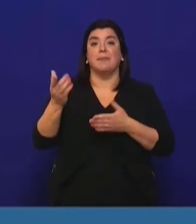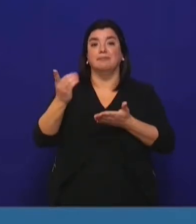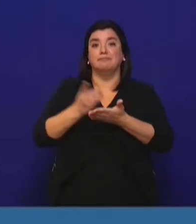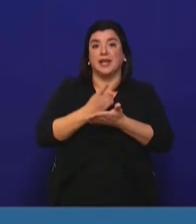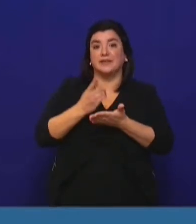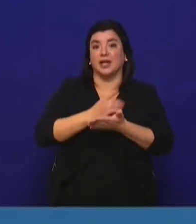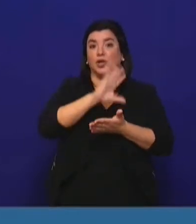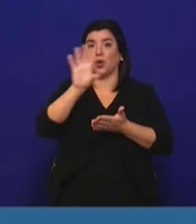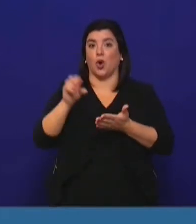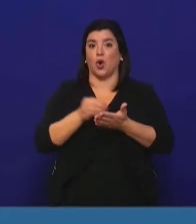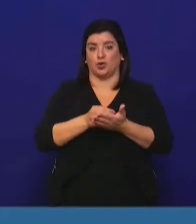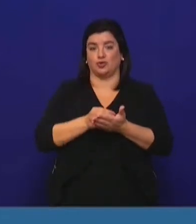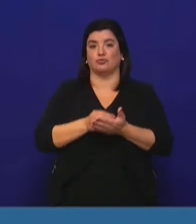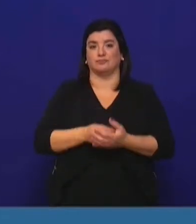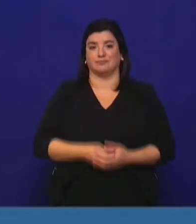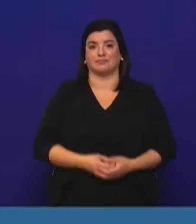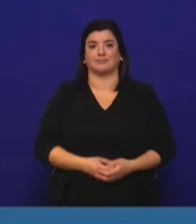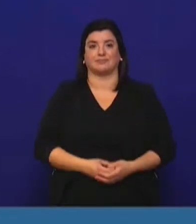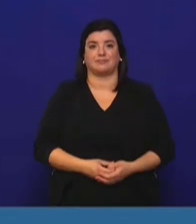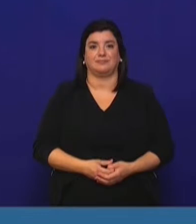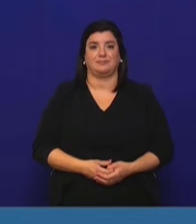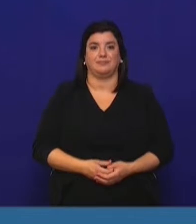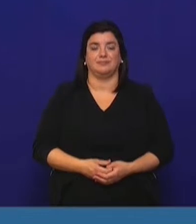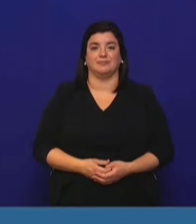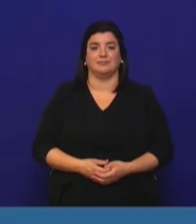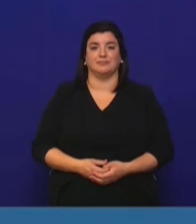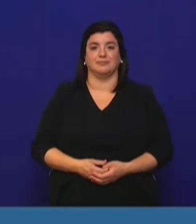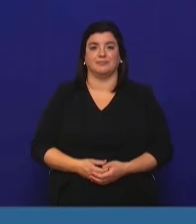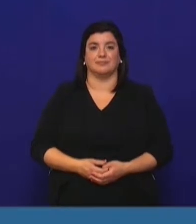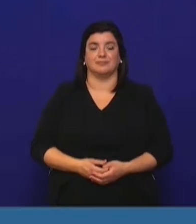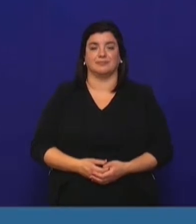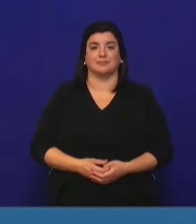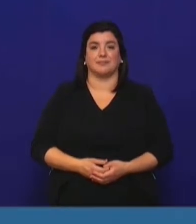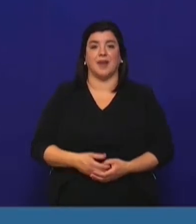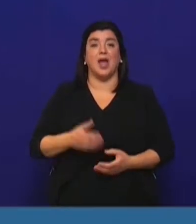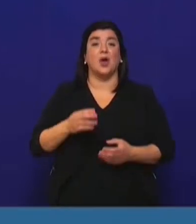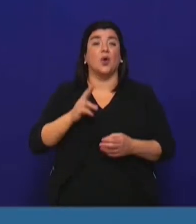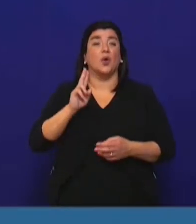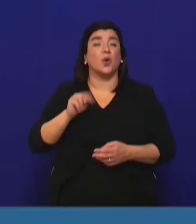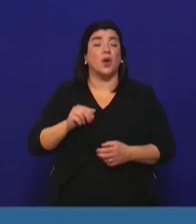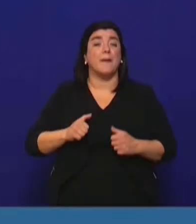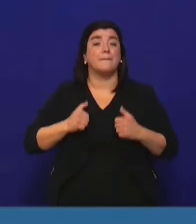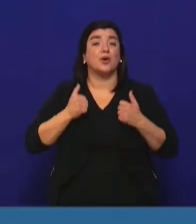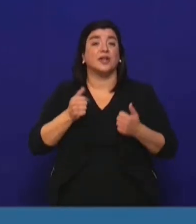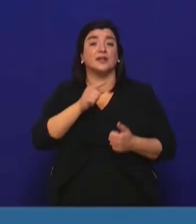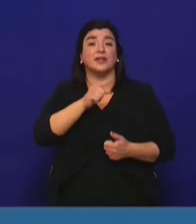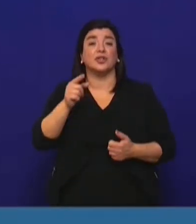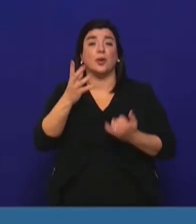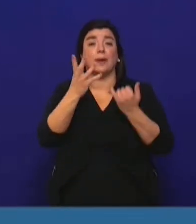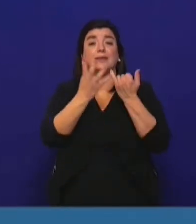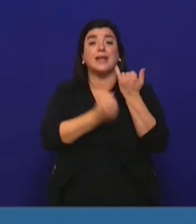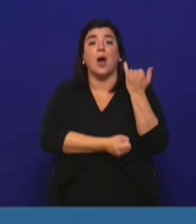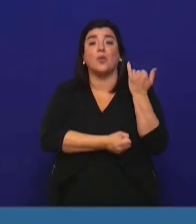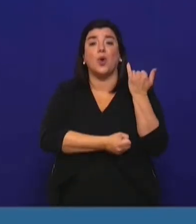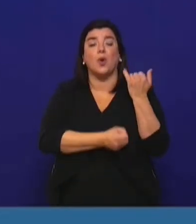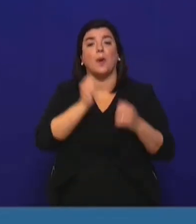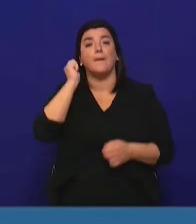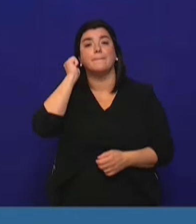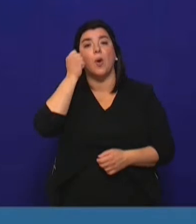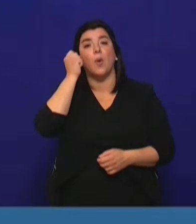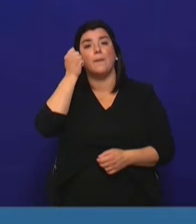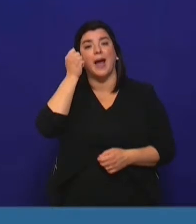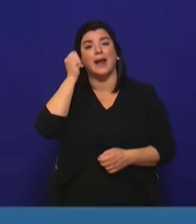jkunu eżatti. COVID alert, importanti ħafna li tiddownloadjawha din